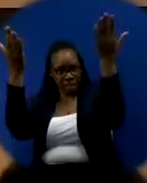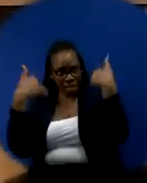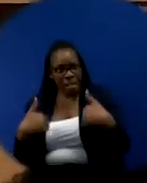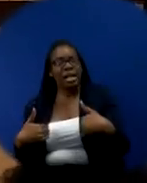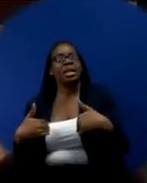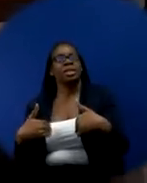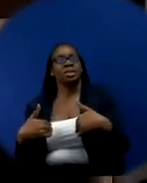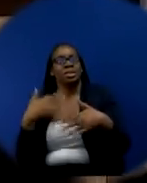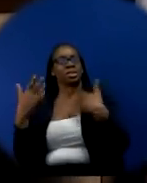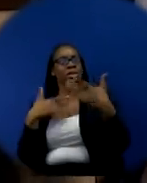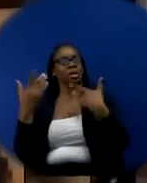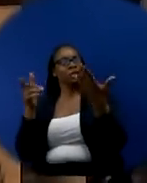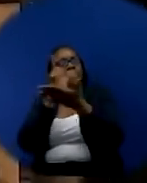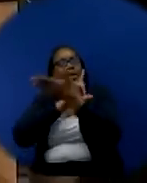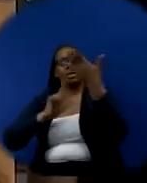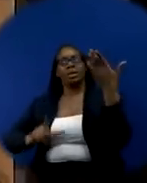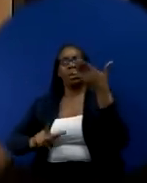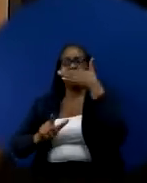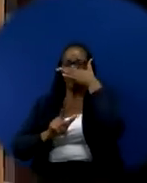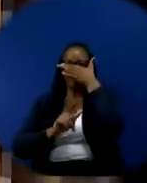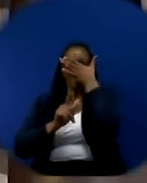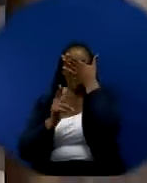Lord.